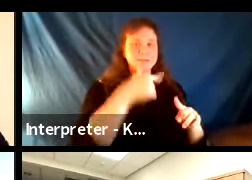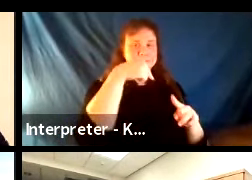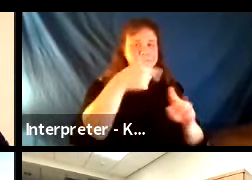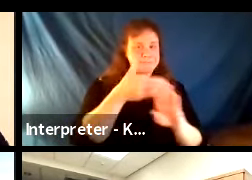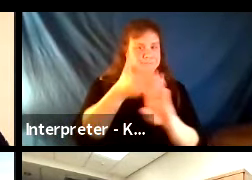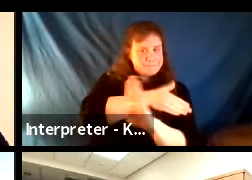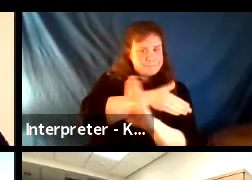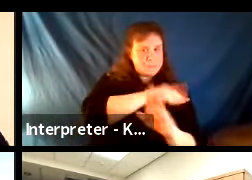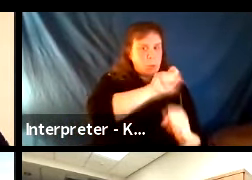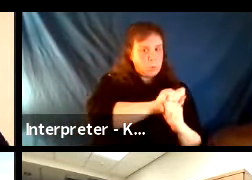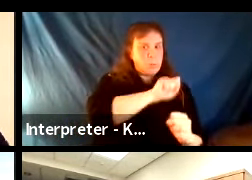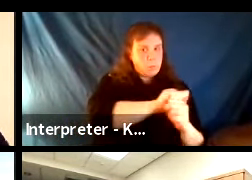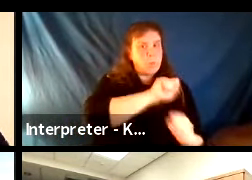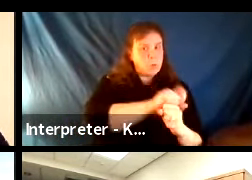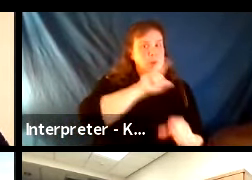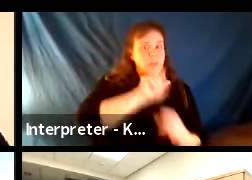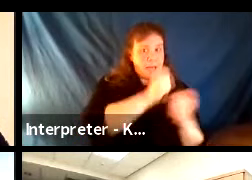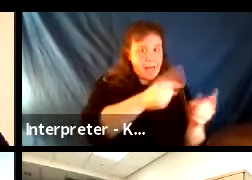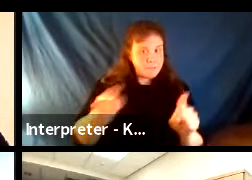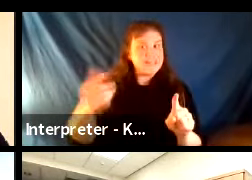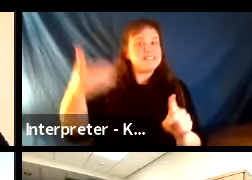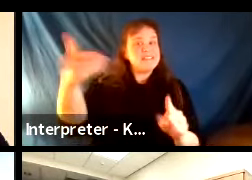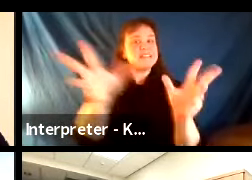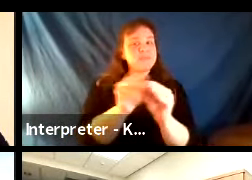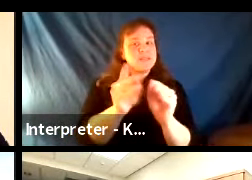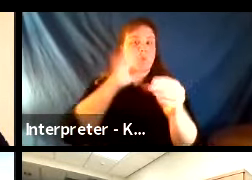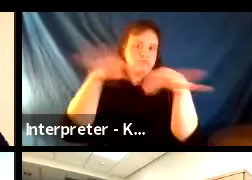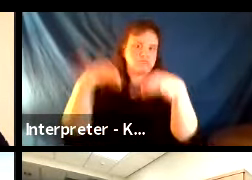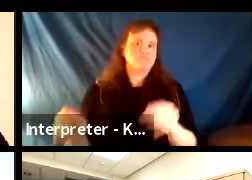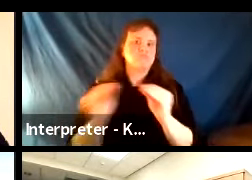is happening, and we can share more about that at the next meeting.